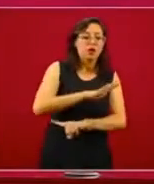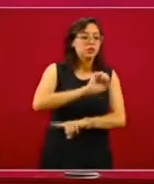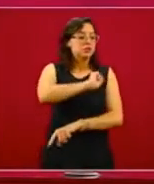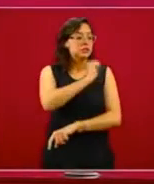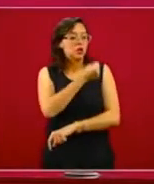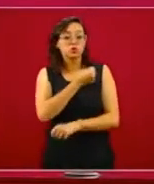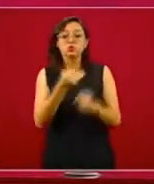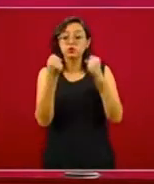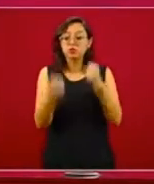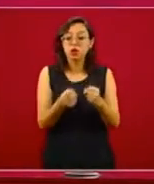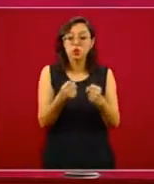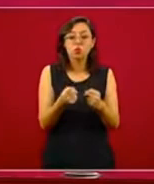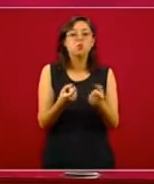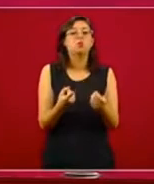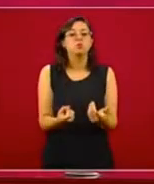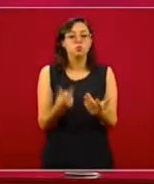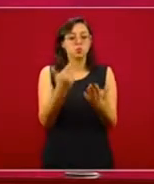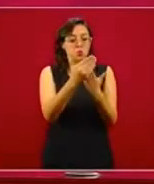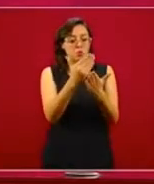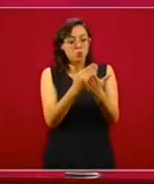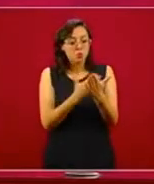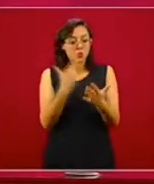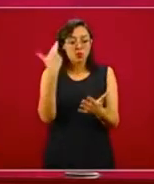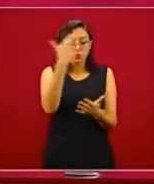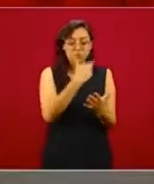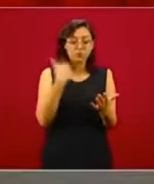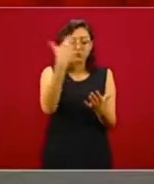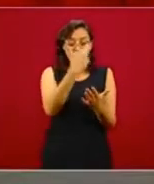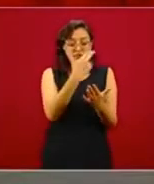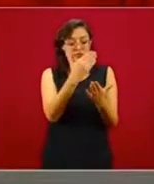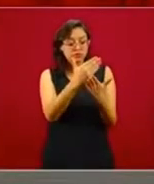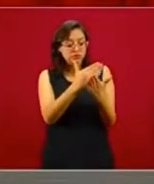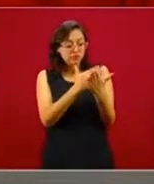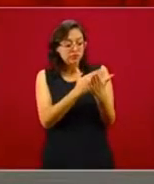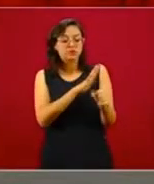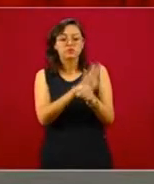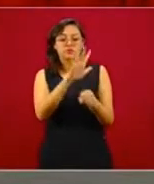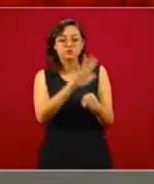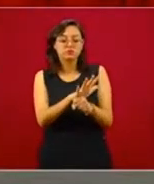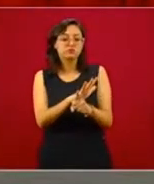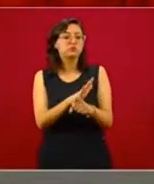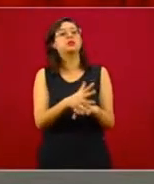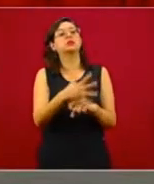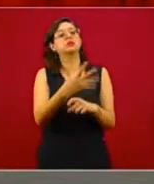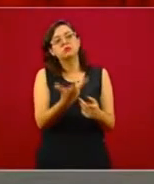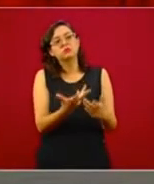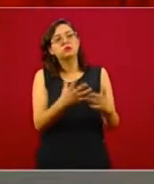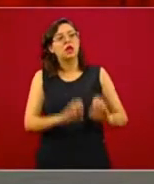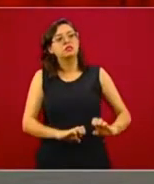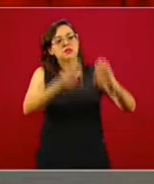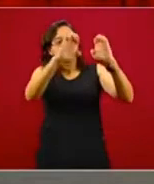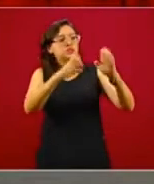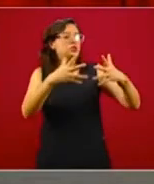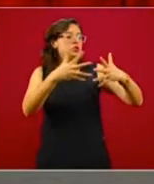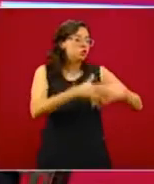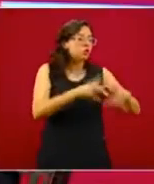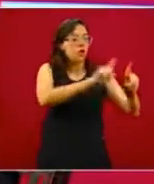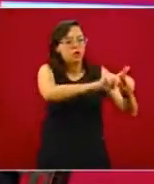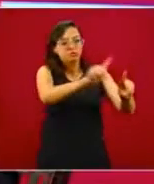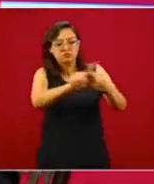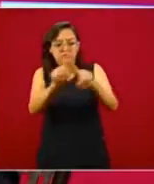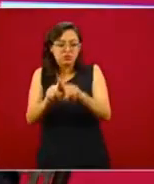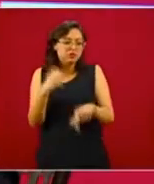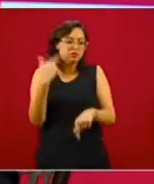the health assessment. The first table is about the engineering measures in terms